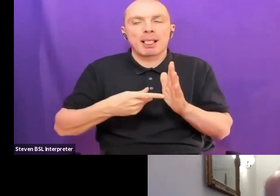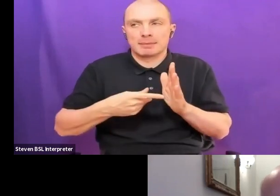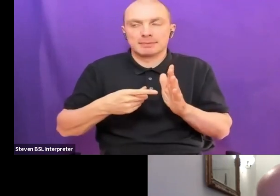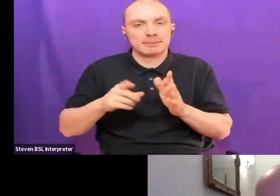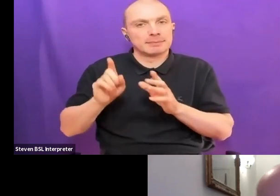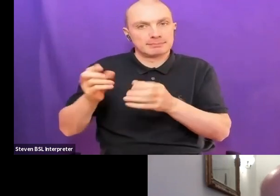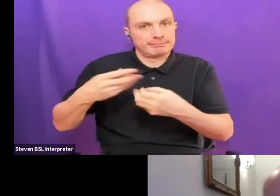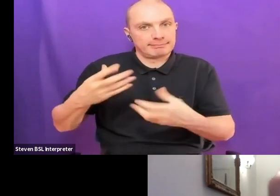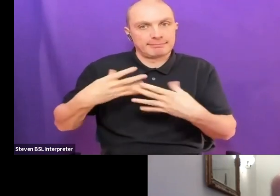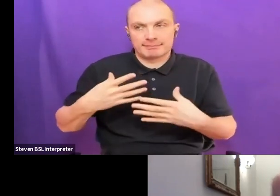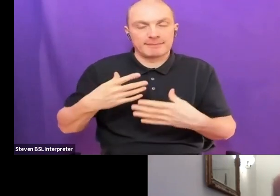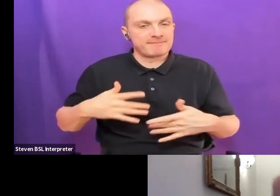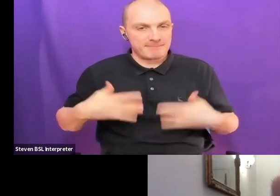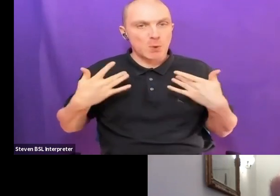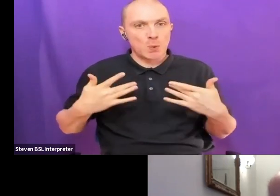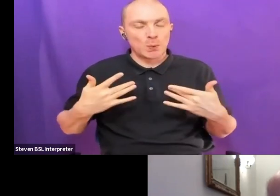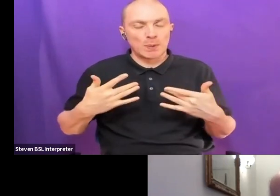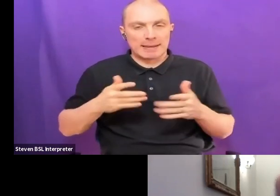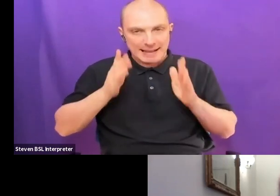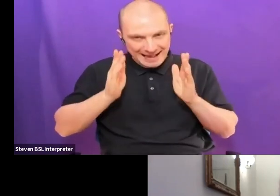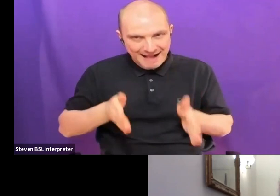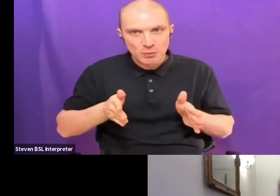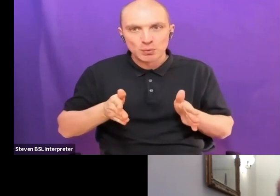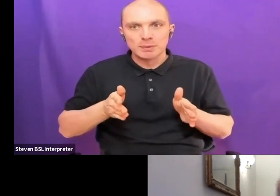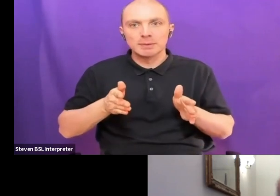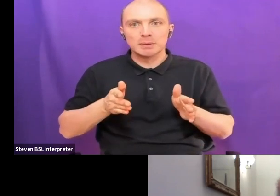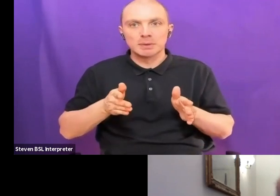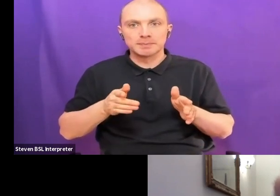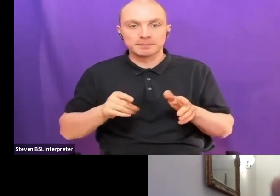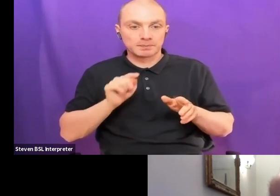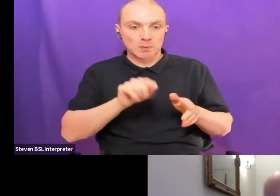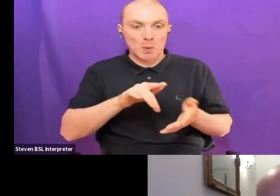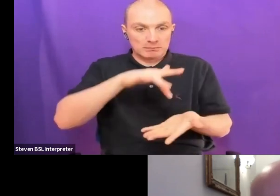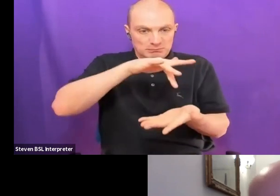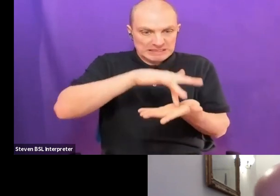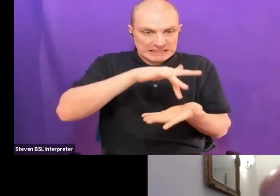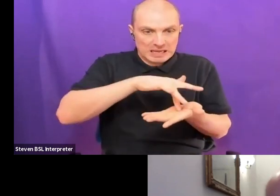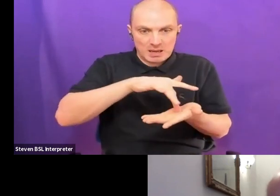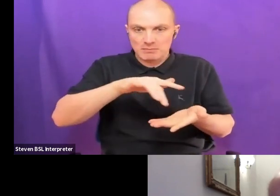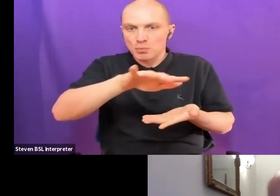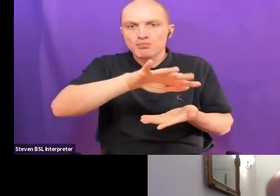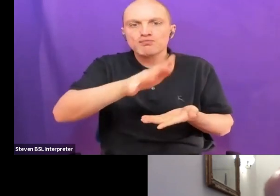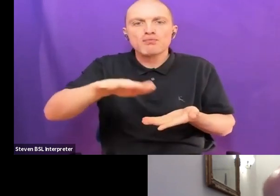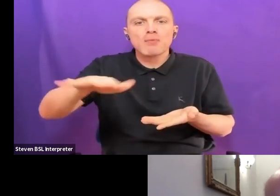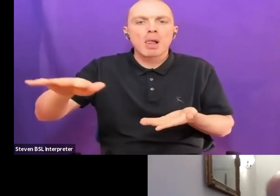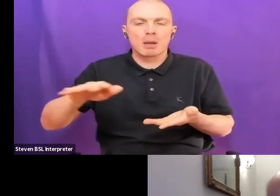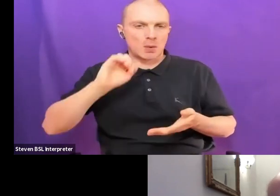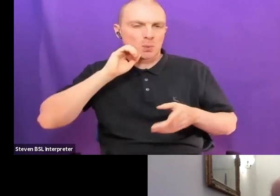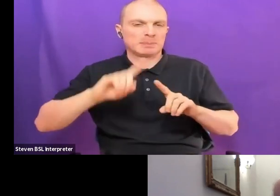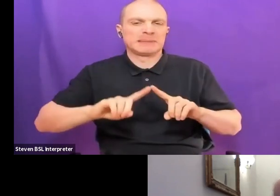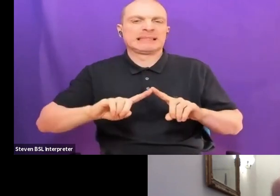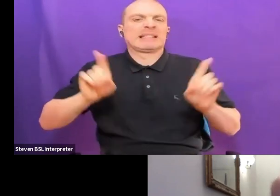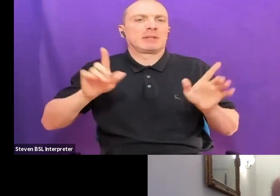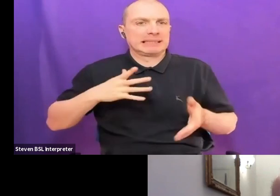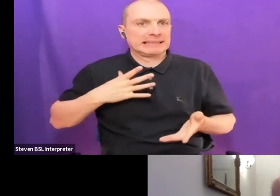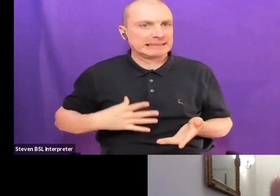There will certainly be differences for urban and rural areas. I think there will also be differences